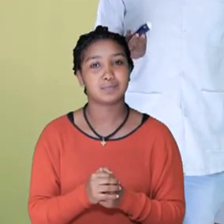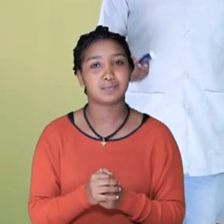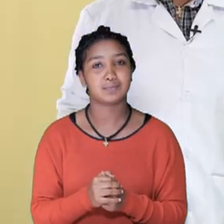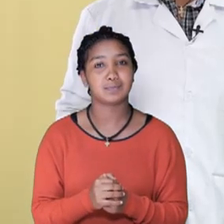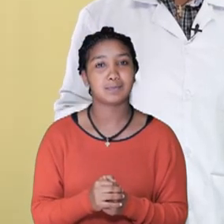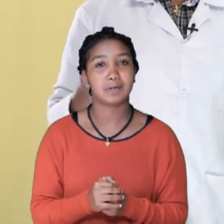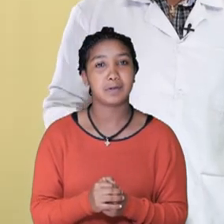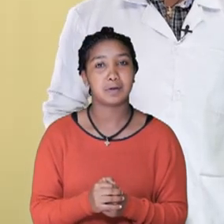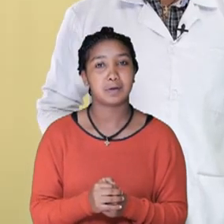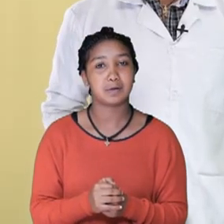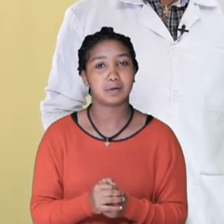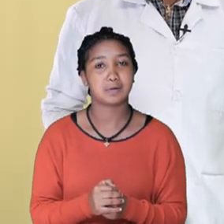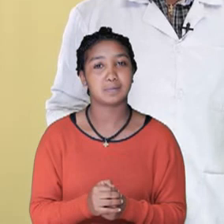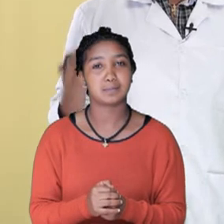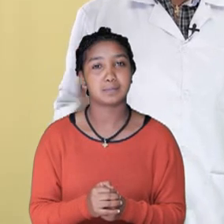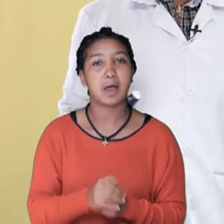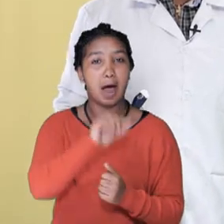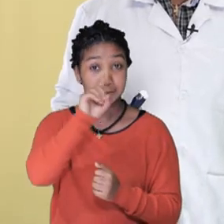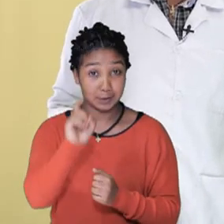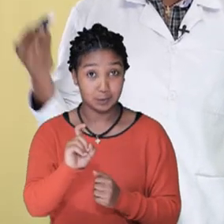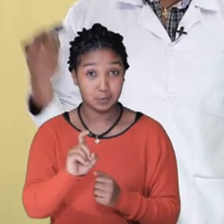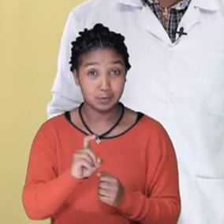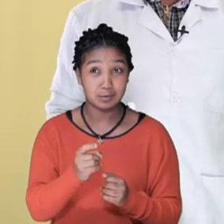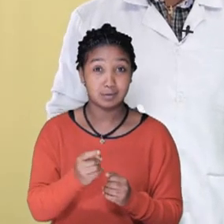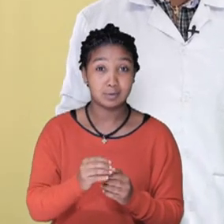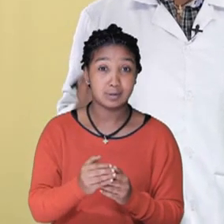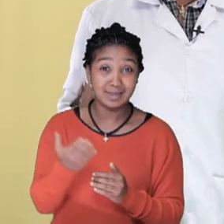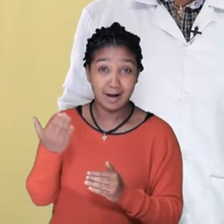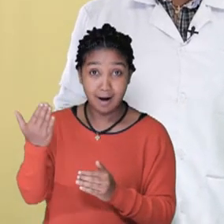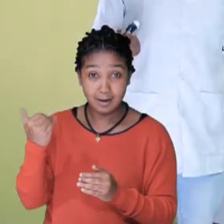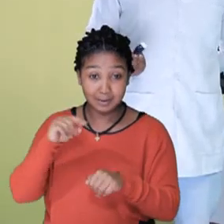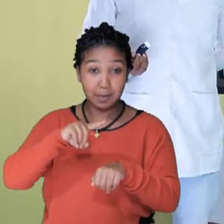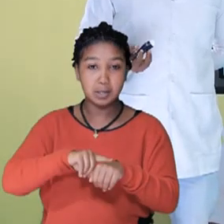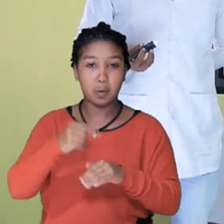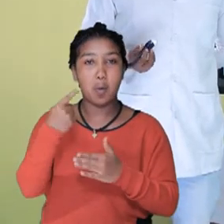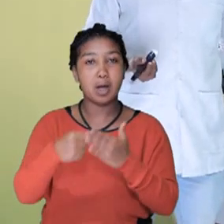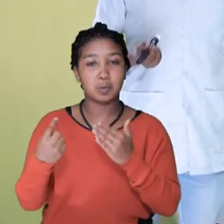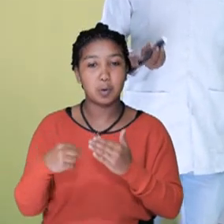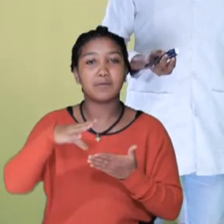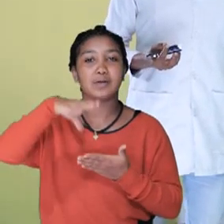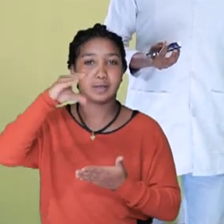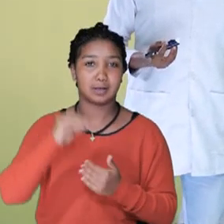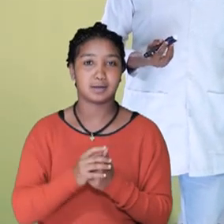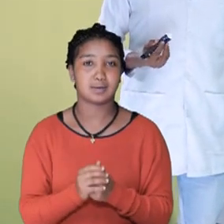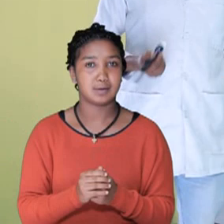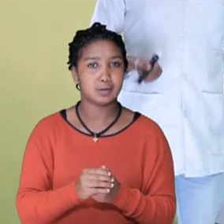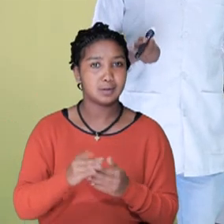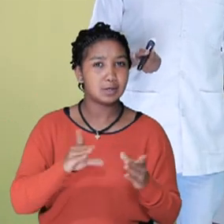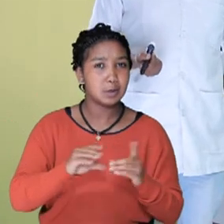let us ask you the last period what we have learned. Do you remember